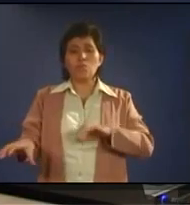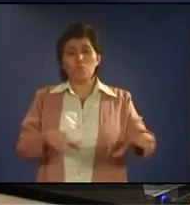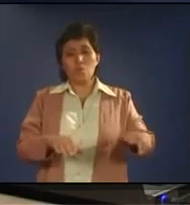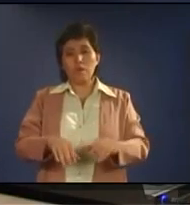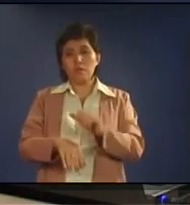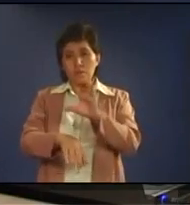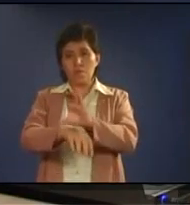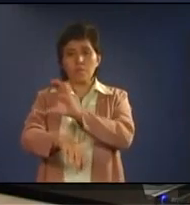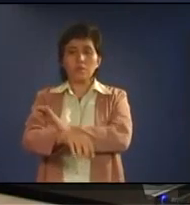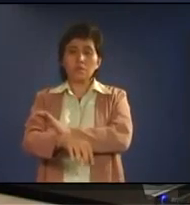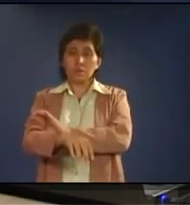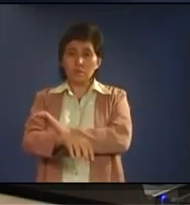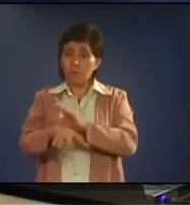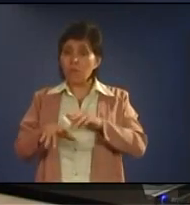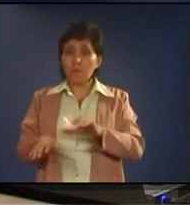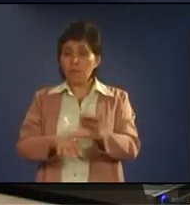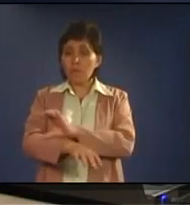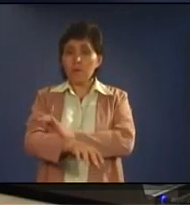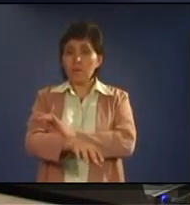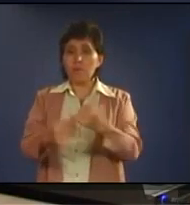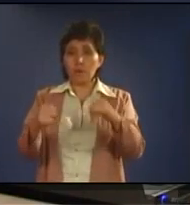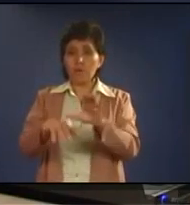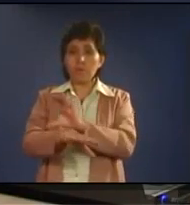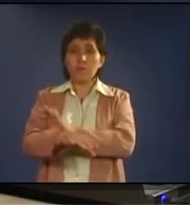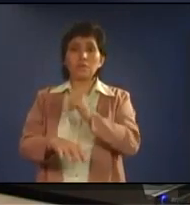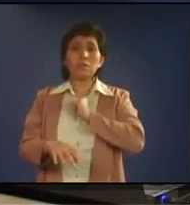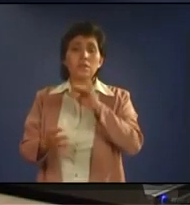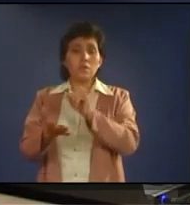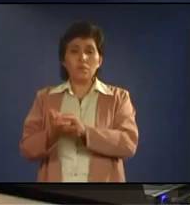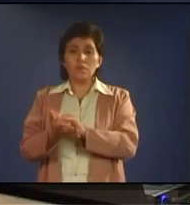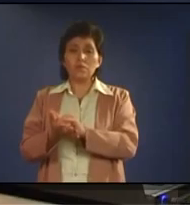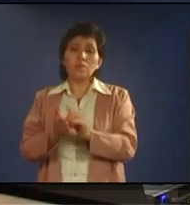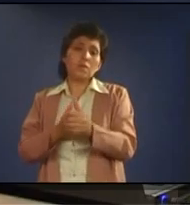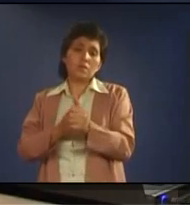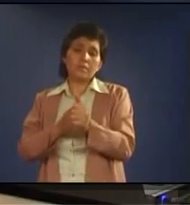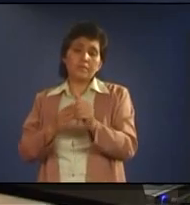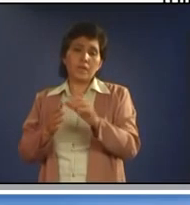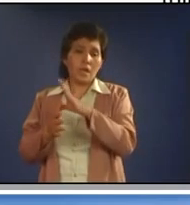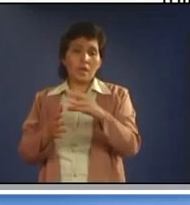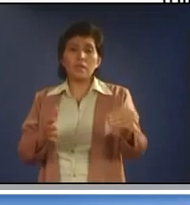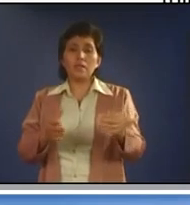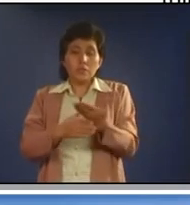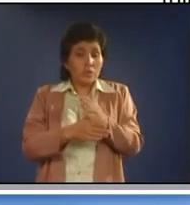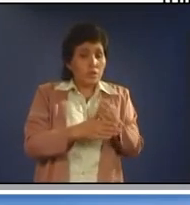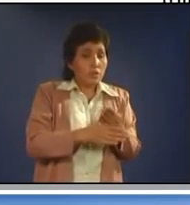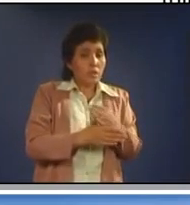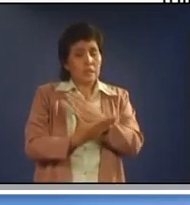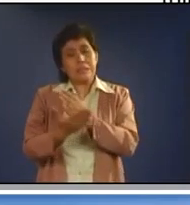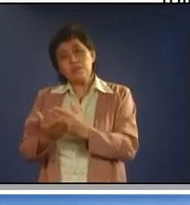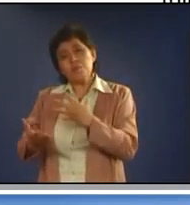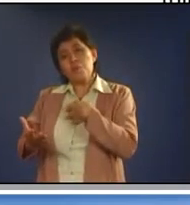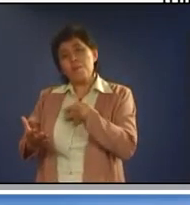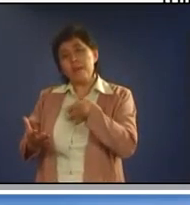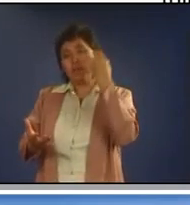is not a group. A group involves some level of communication, okay, and also they share some common